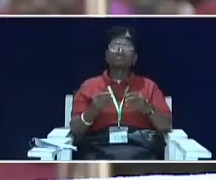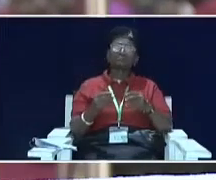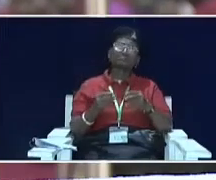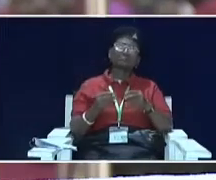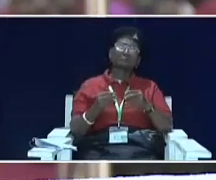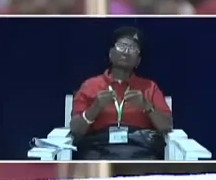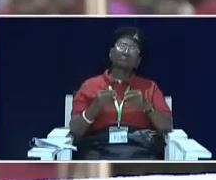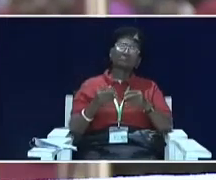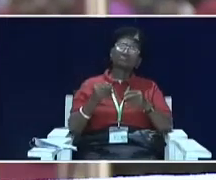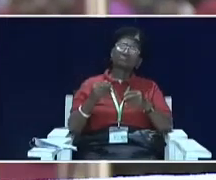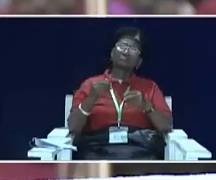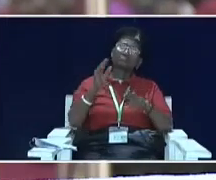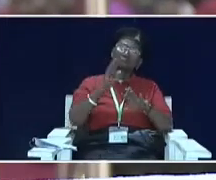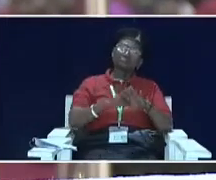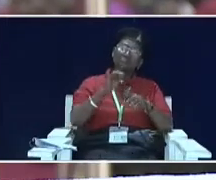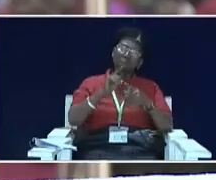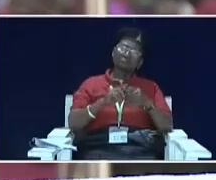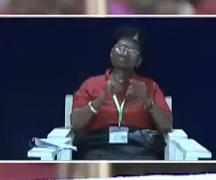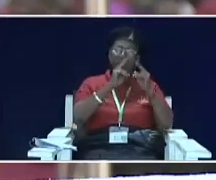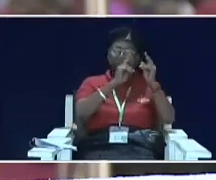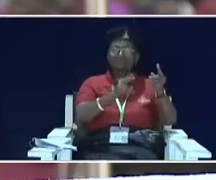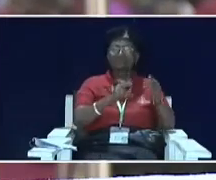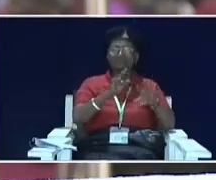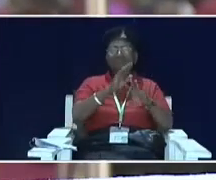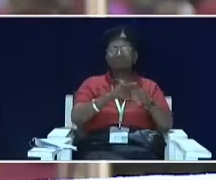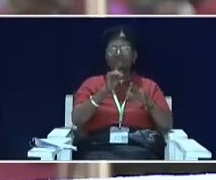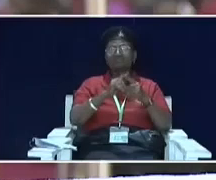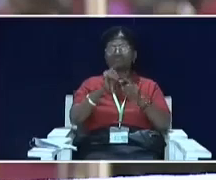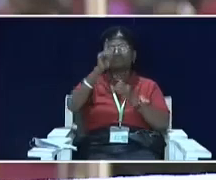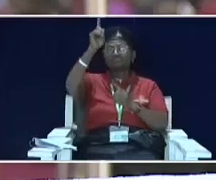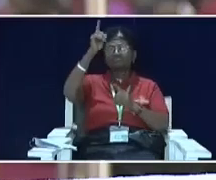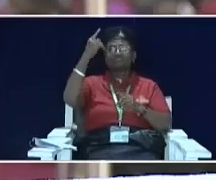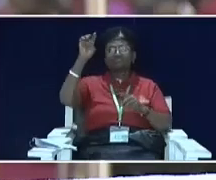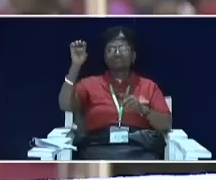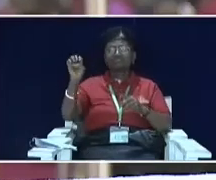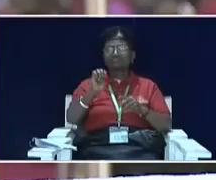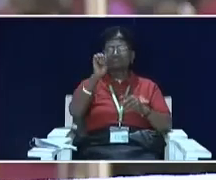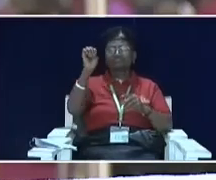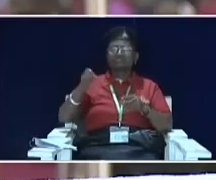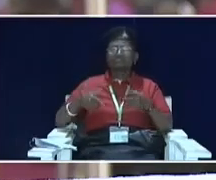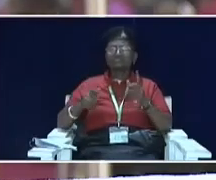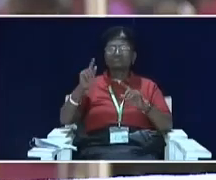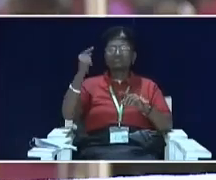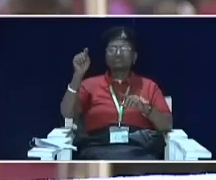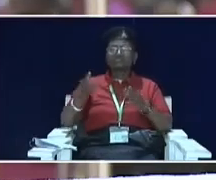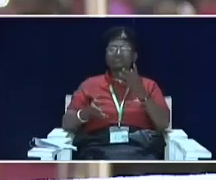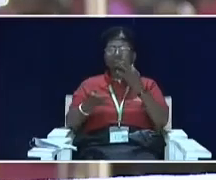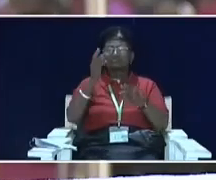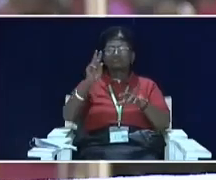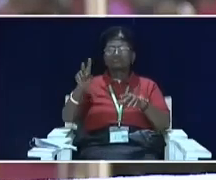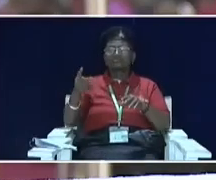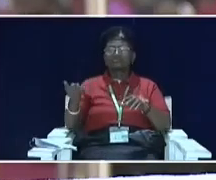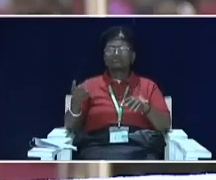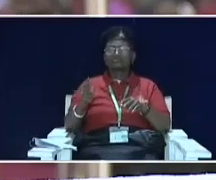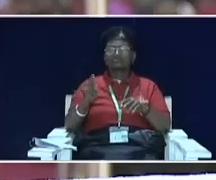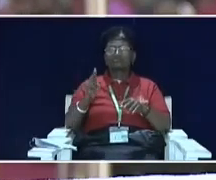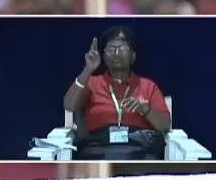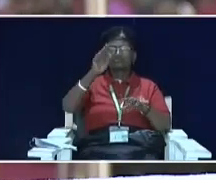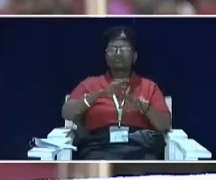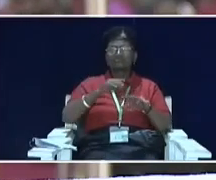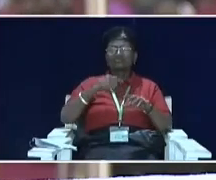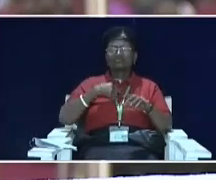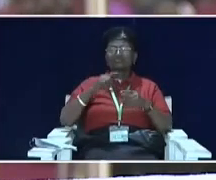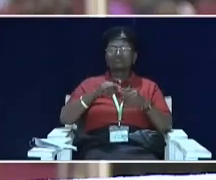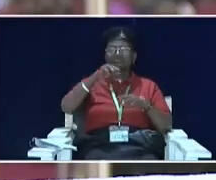unto you forever. Let the fire fall on me tonight, so that I may become a vessel